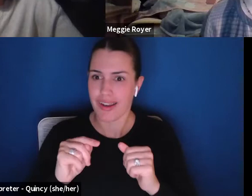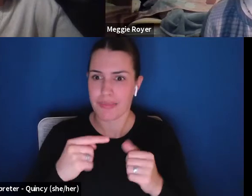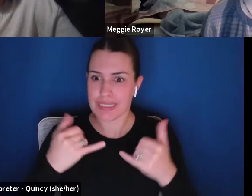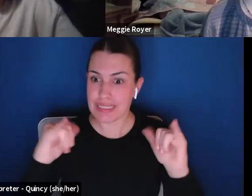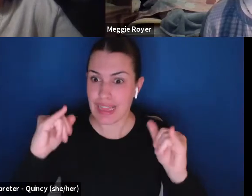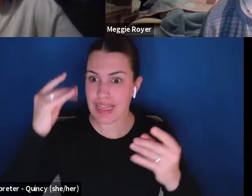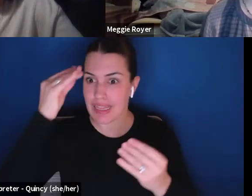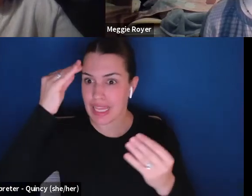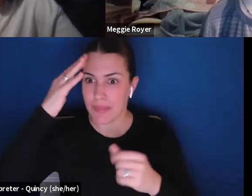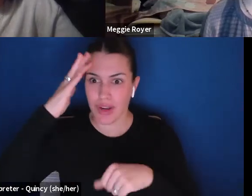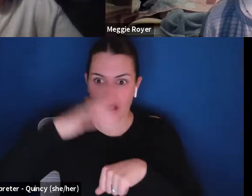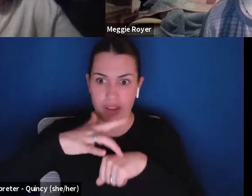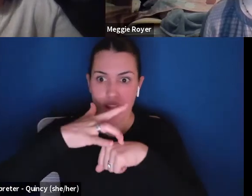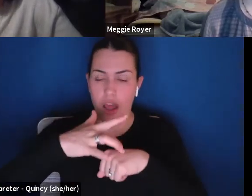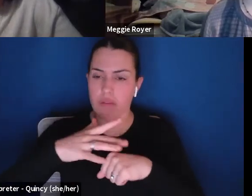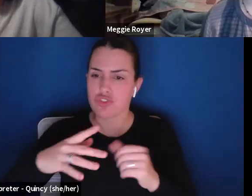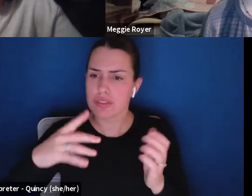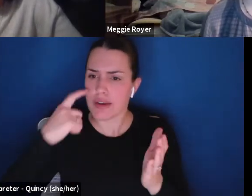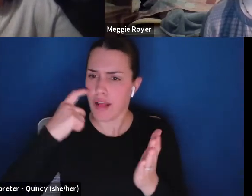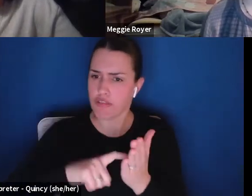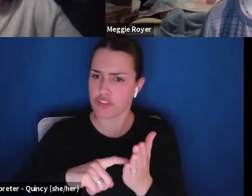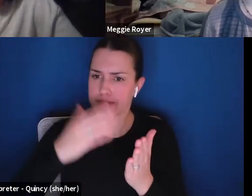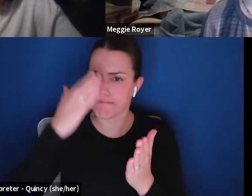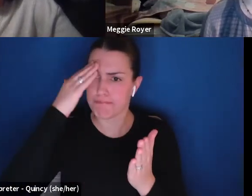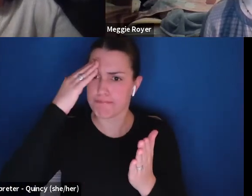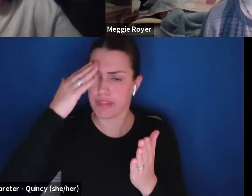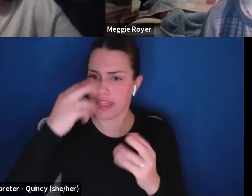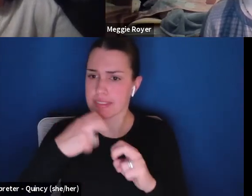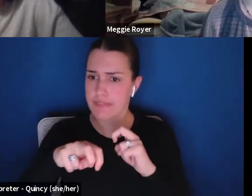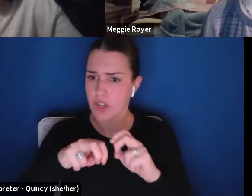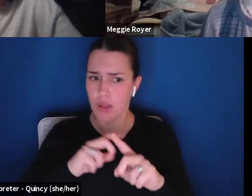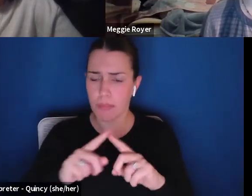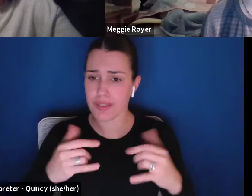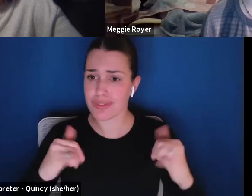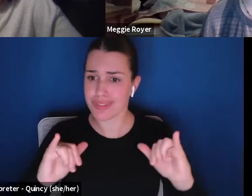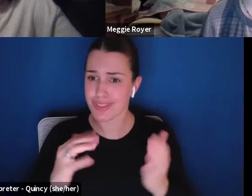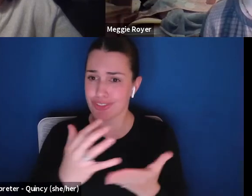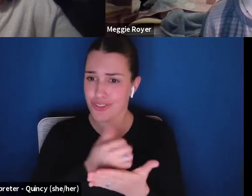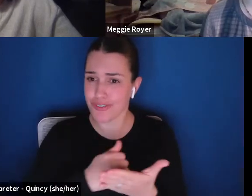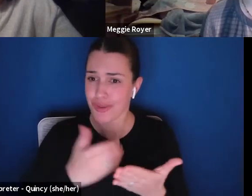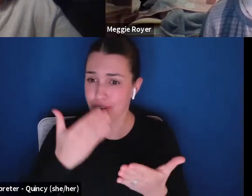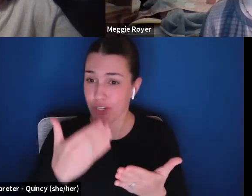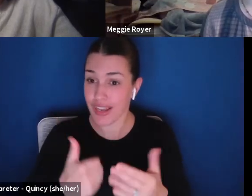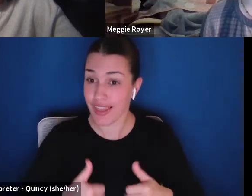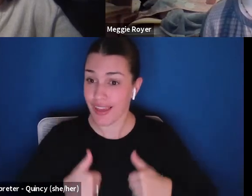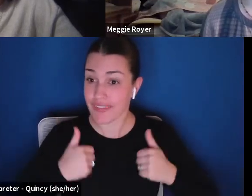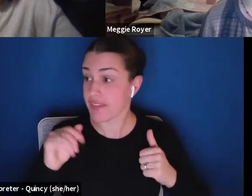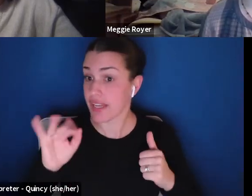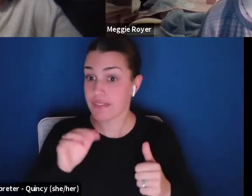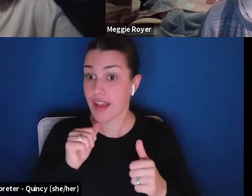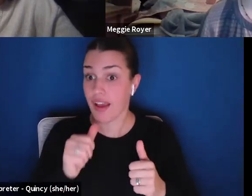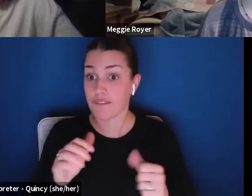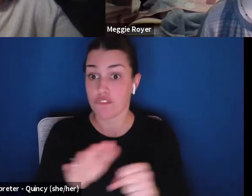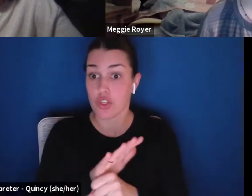about it? And acknowledging that that's difficult, but you still deserve to have a good life, even if you don't feel fully